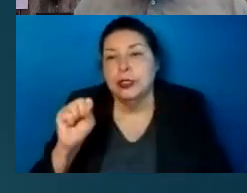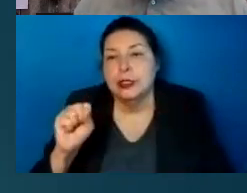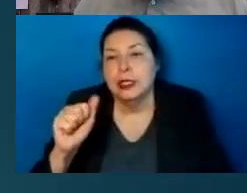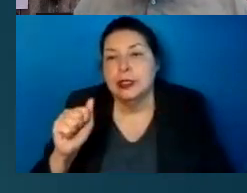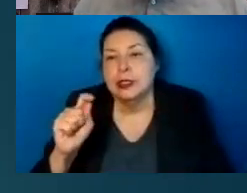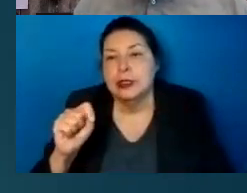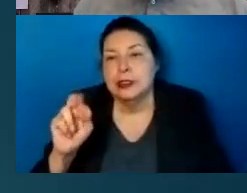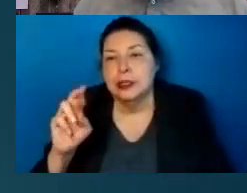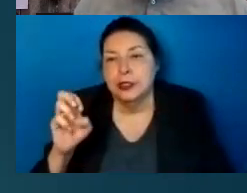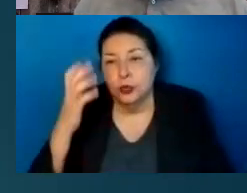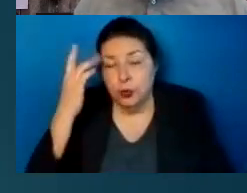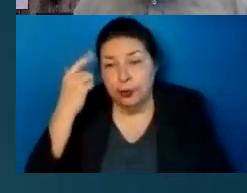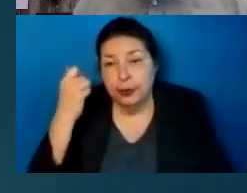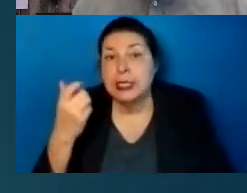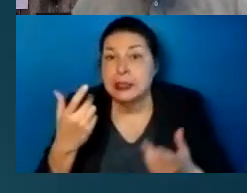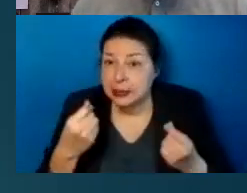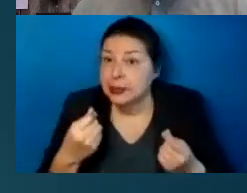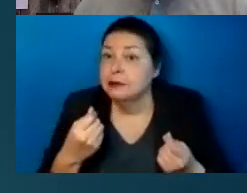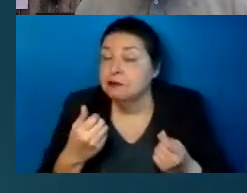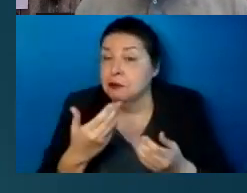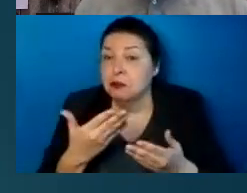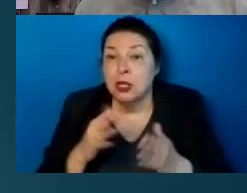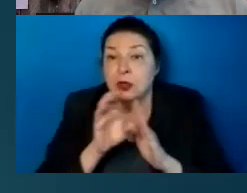things with a good bit of humor.